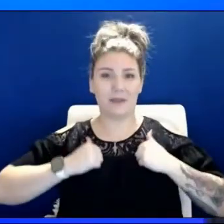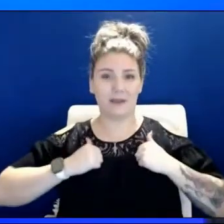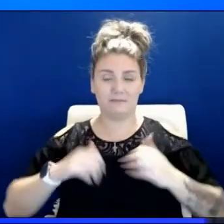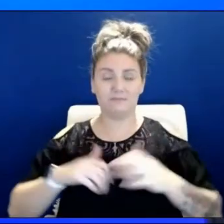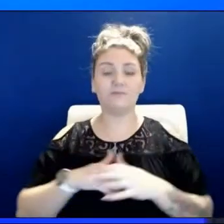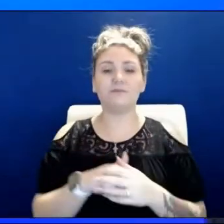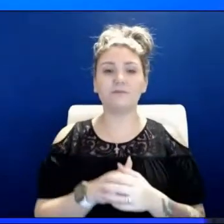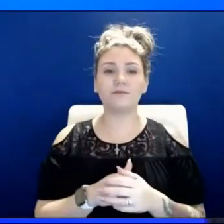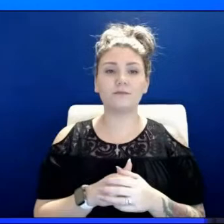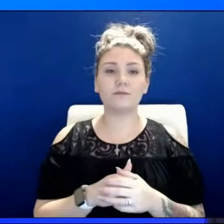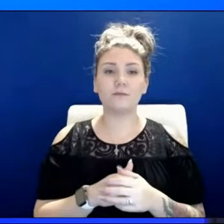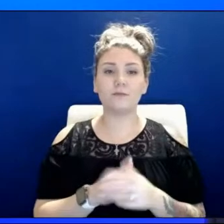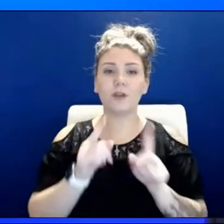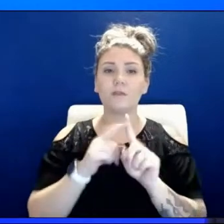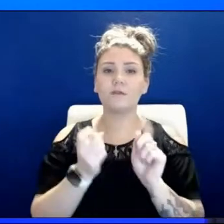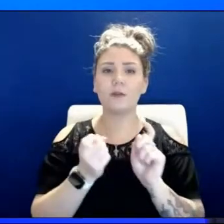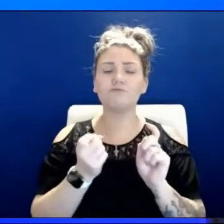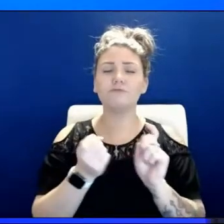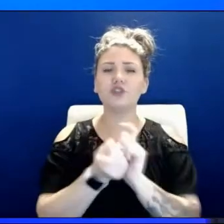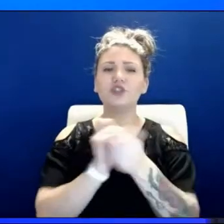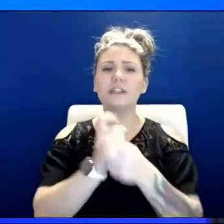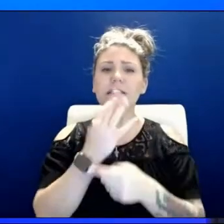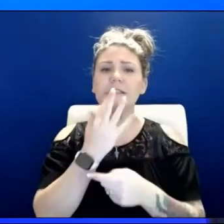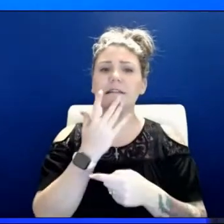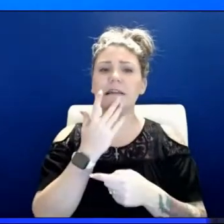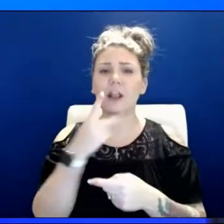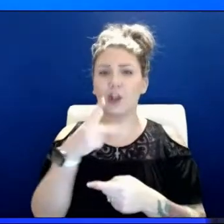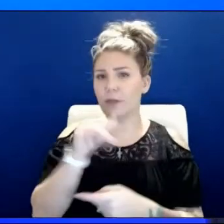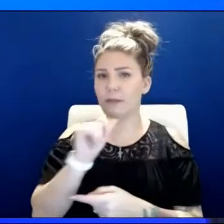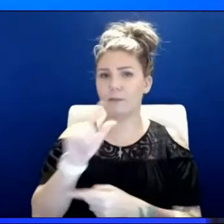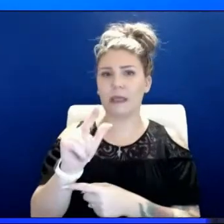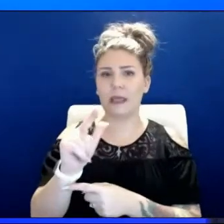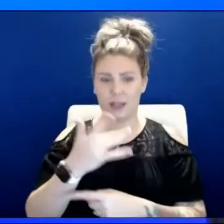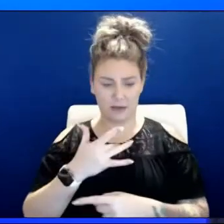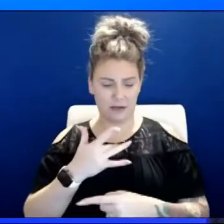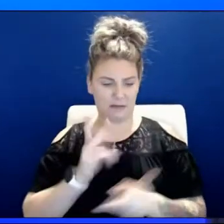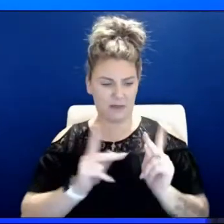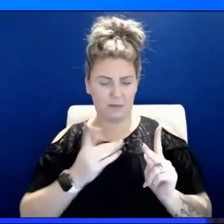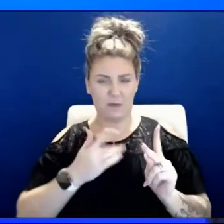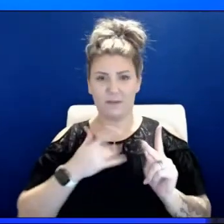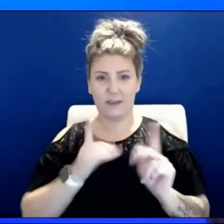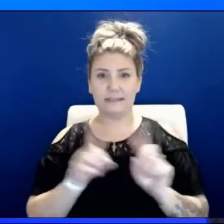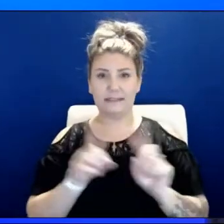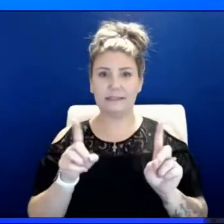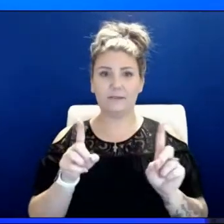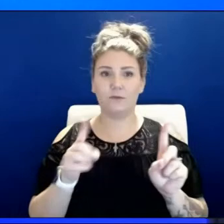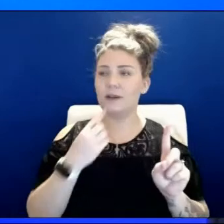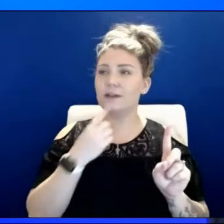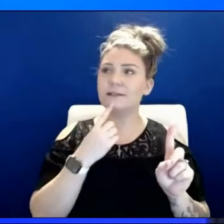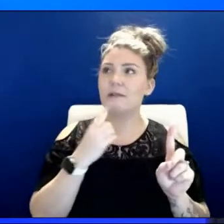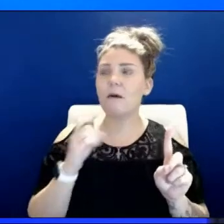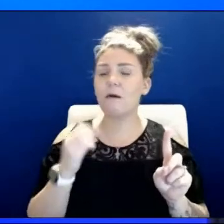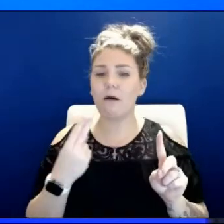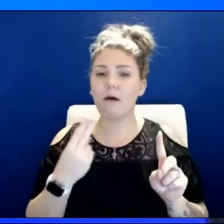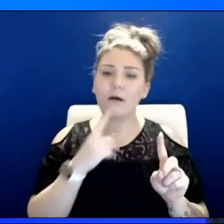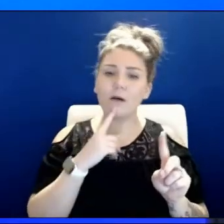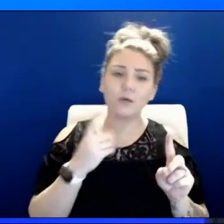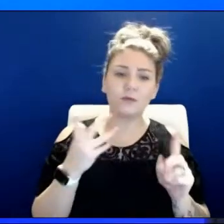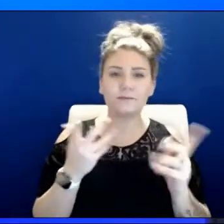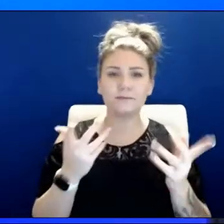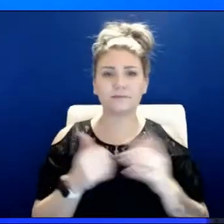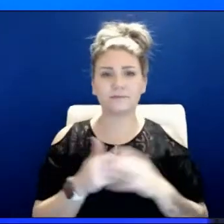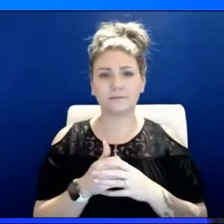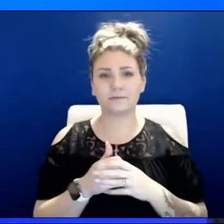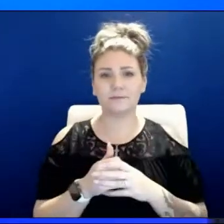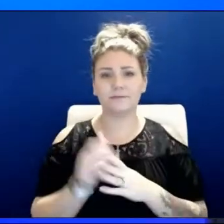the color of the pill, people feel different. Just by saying, giving a nice advertisement or